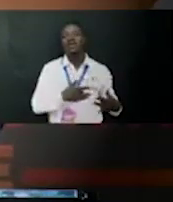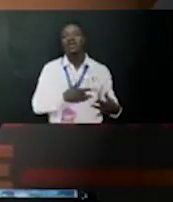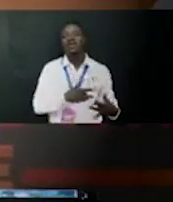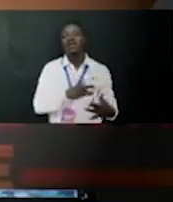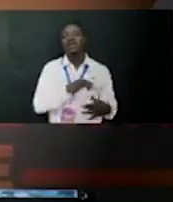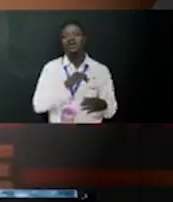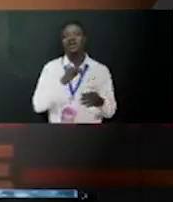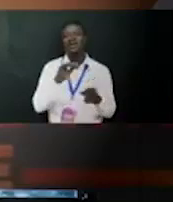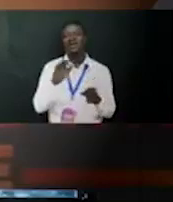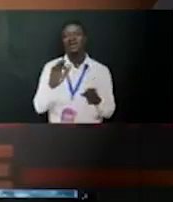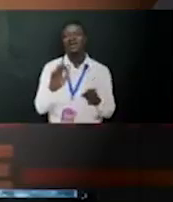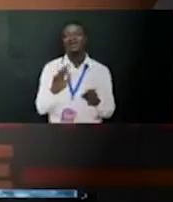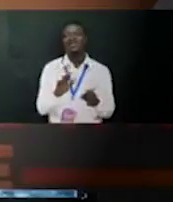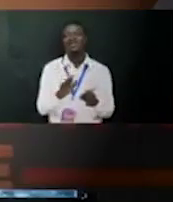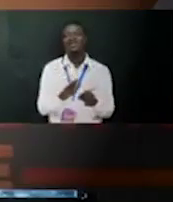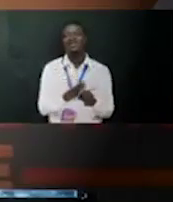heart is